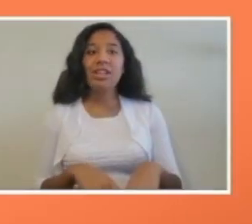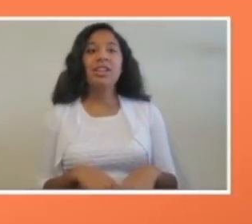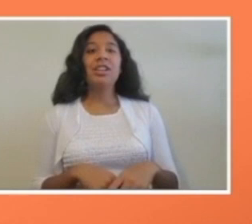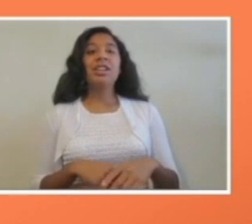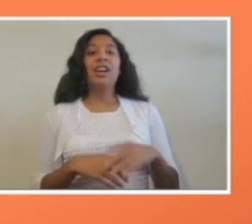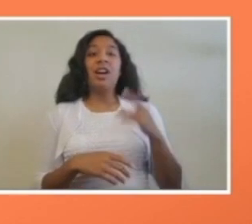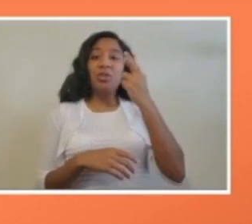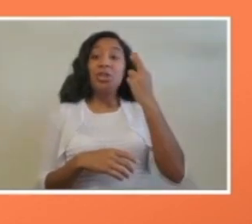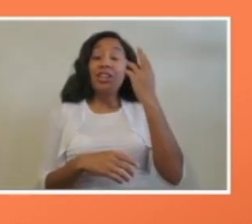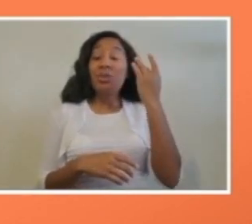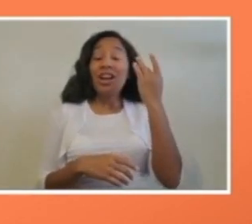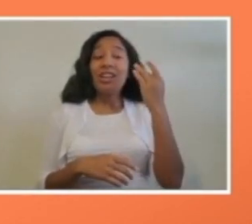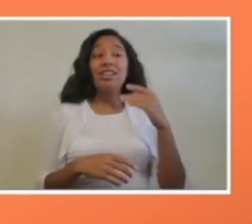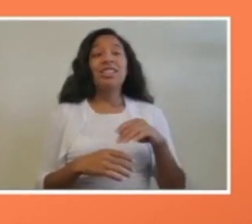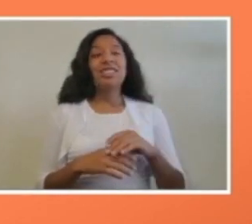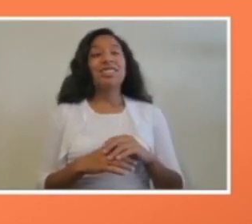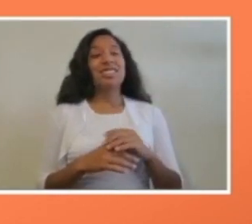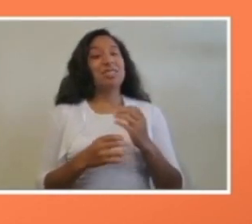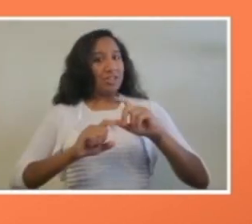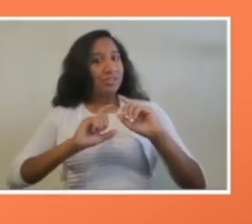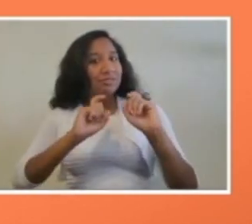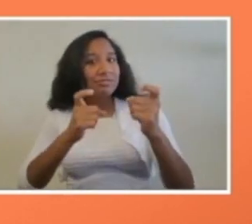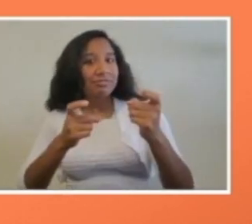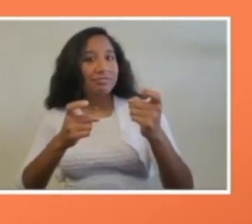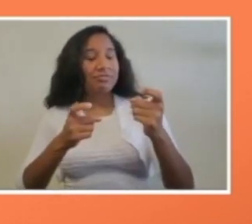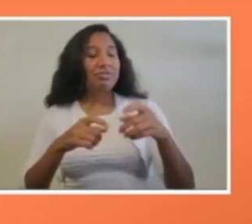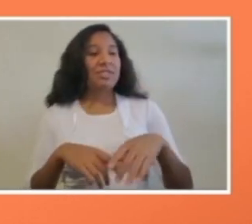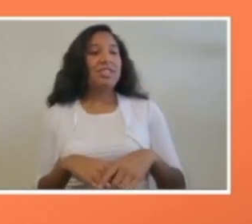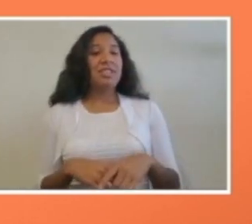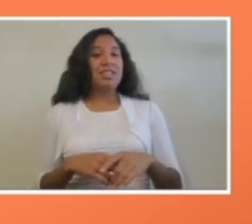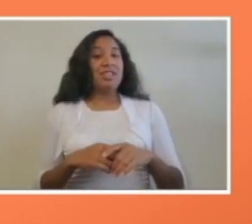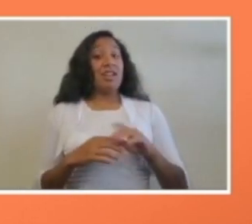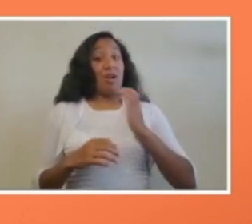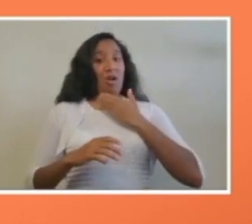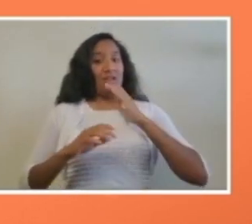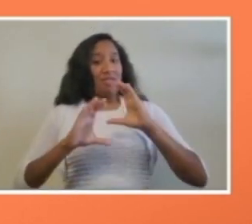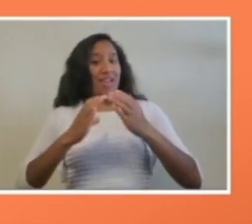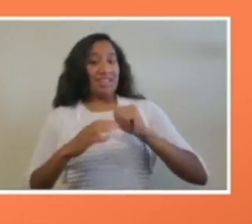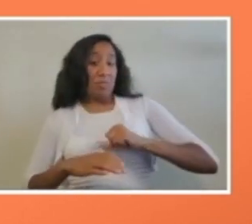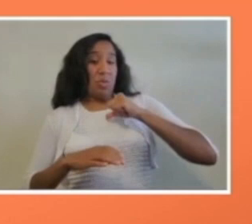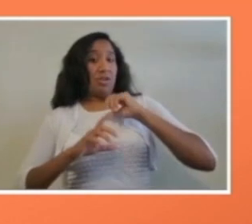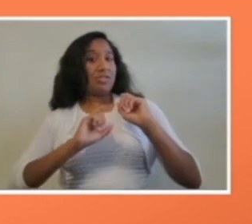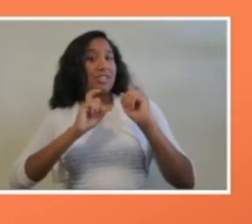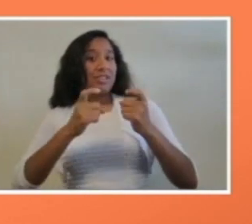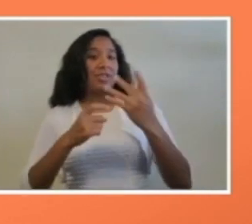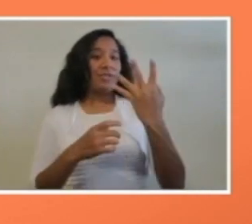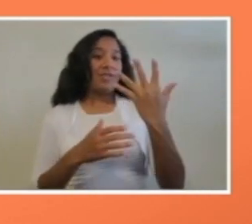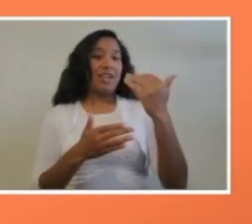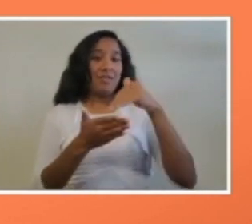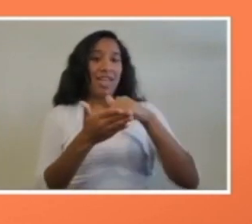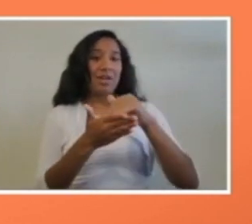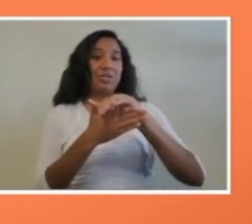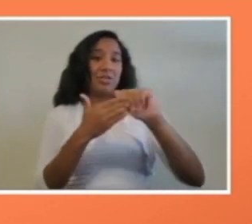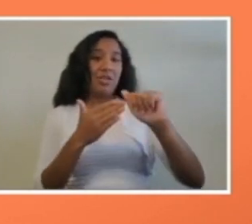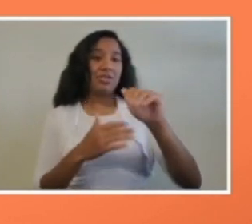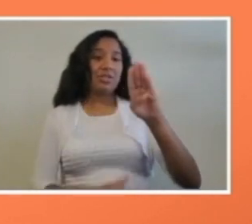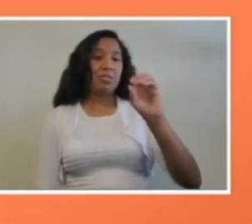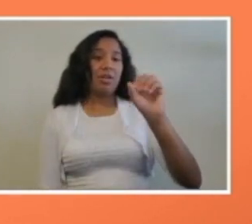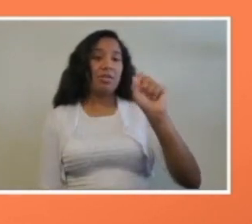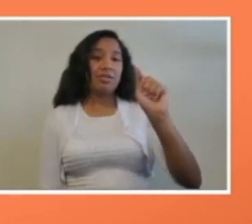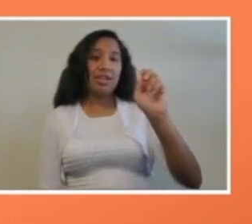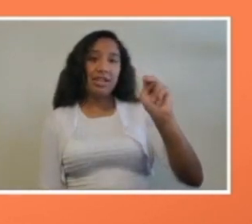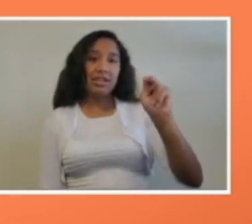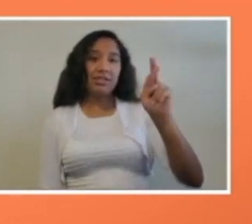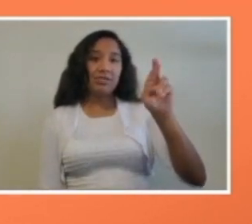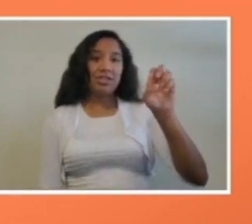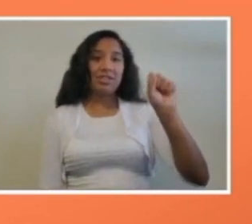Mare presented the senior year class gift. The class of 2020 is proud to present a donation of $5,000 to the Boston